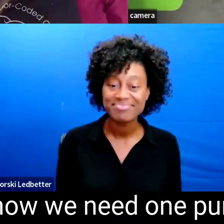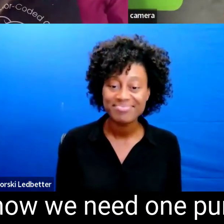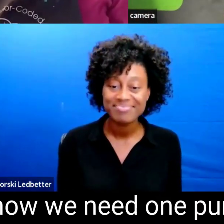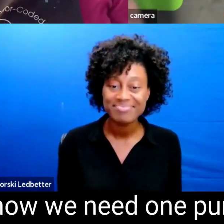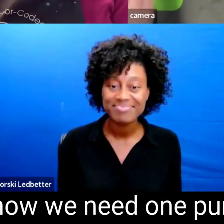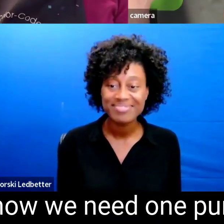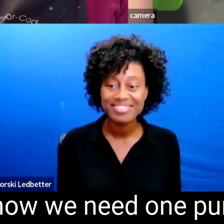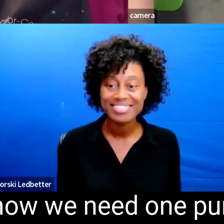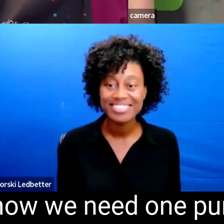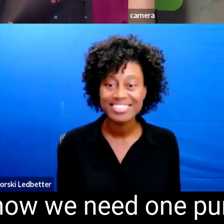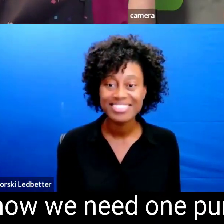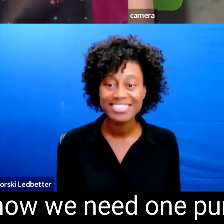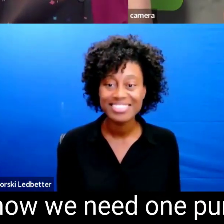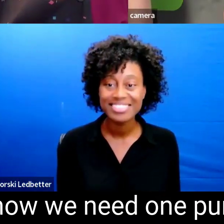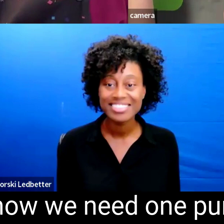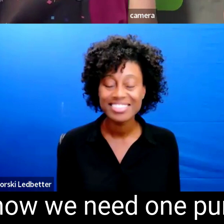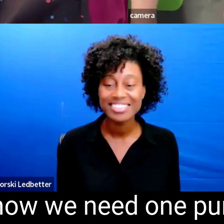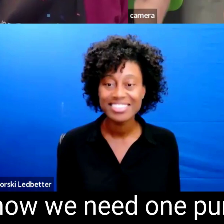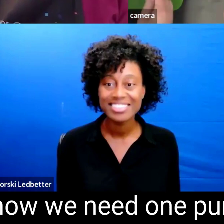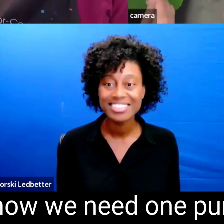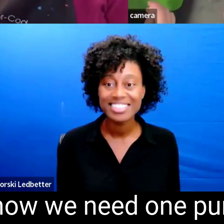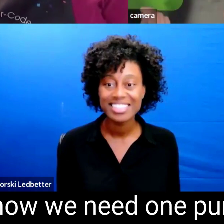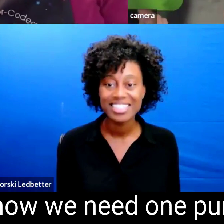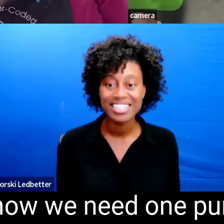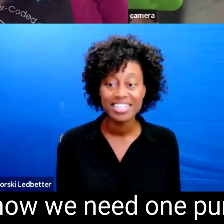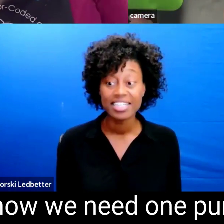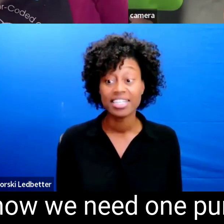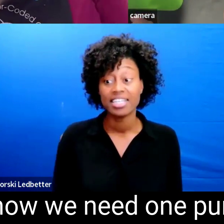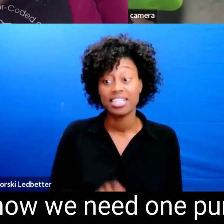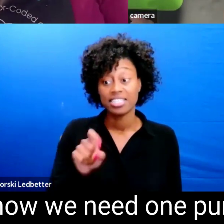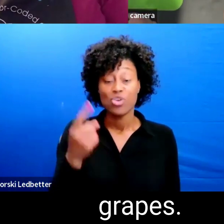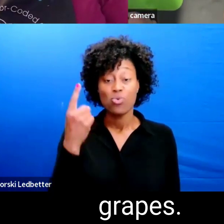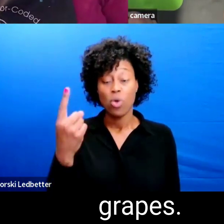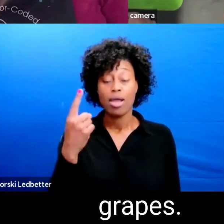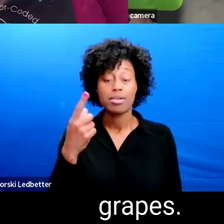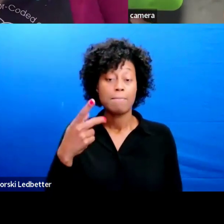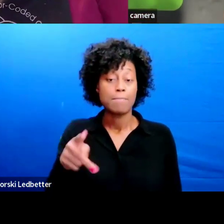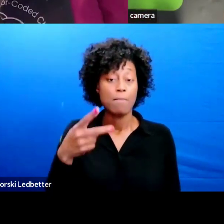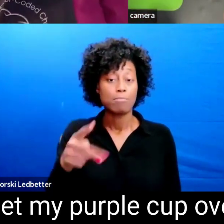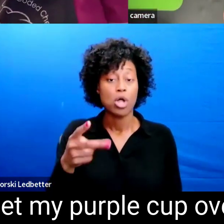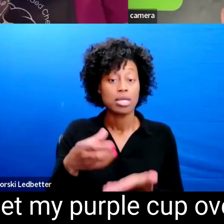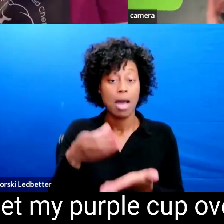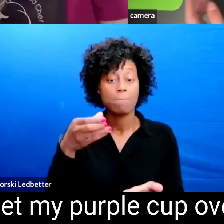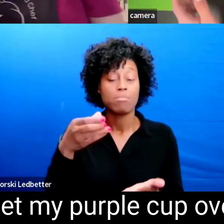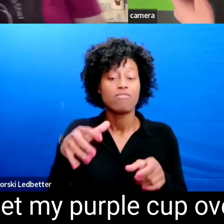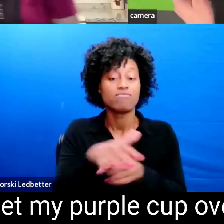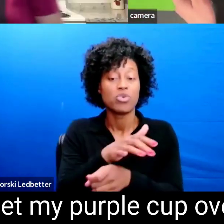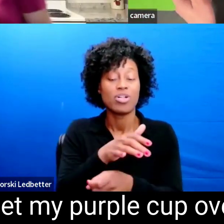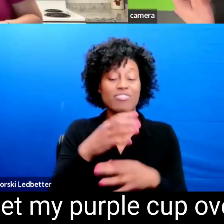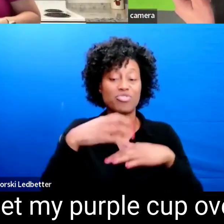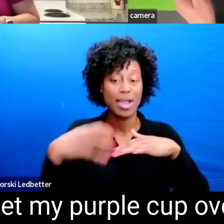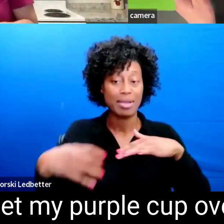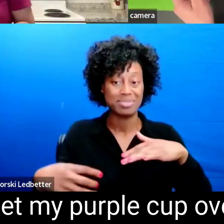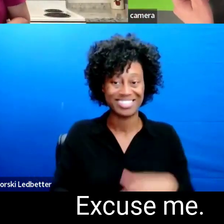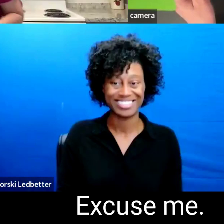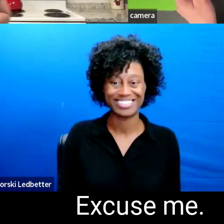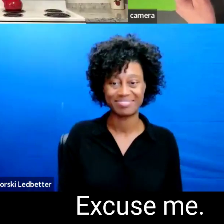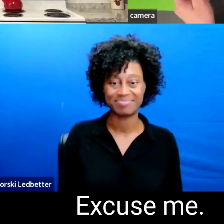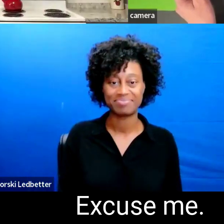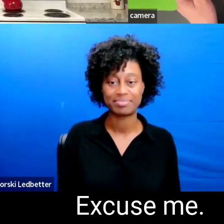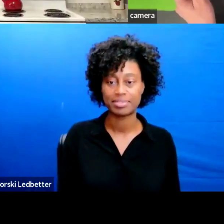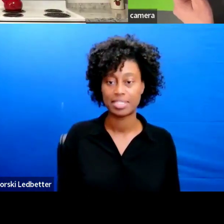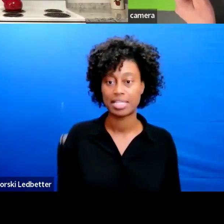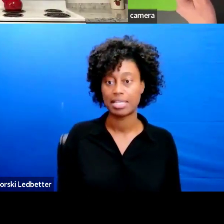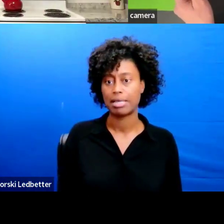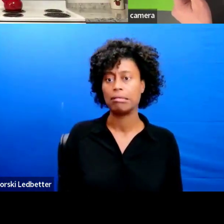And now we need 1 purple cup of grapes. I set my purple cup over here.